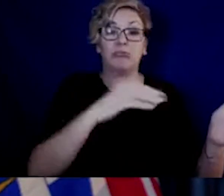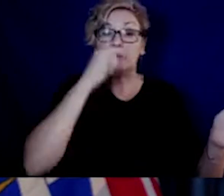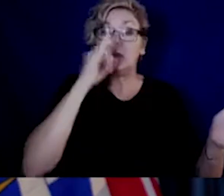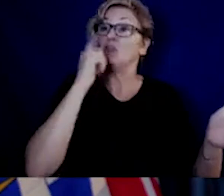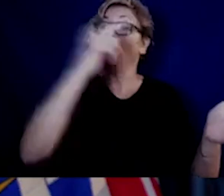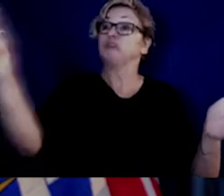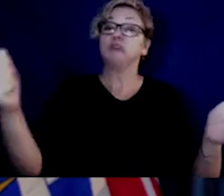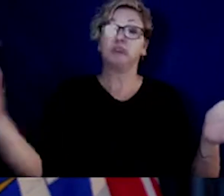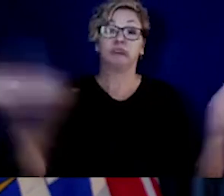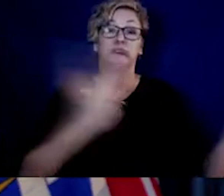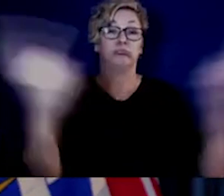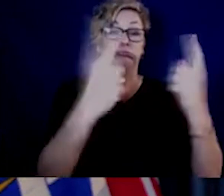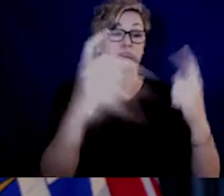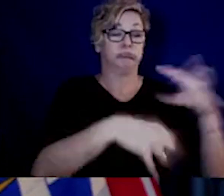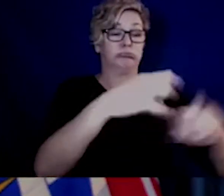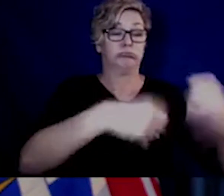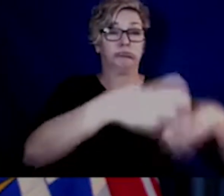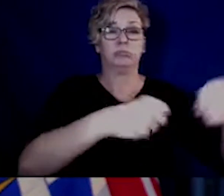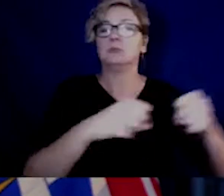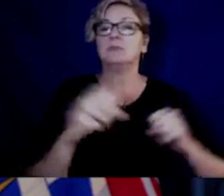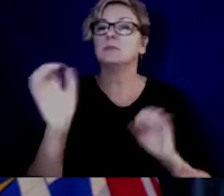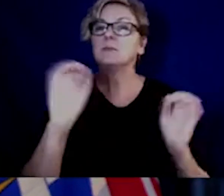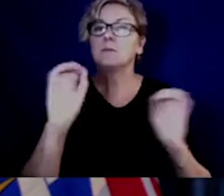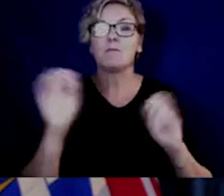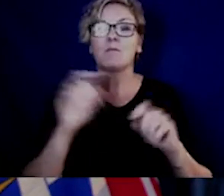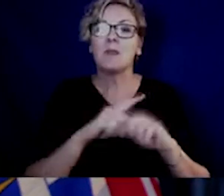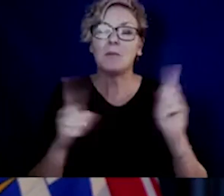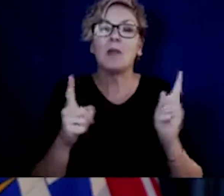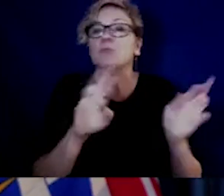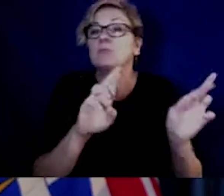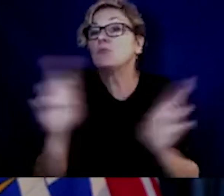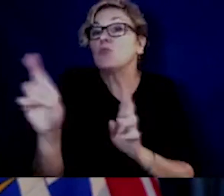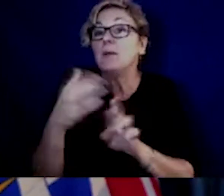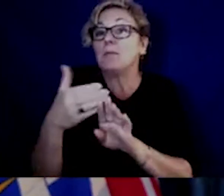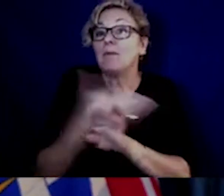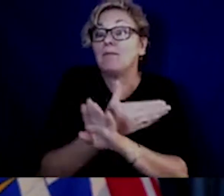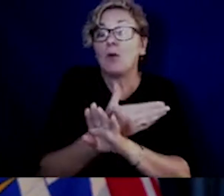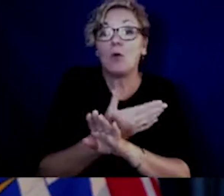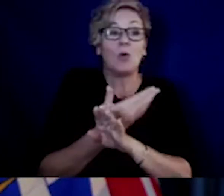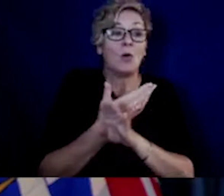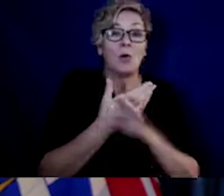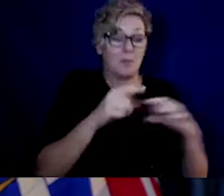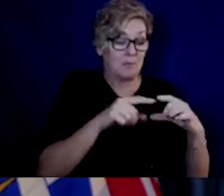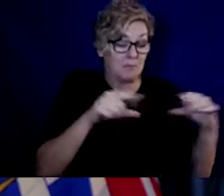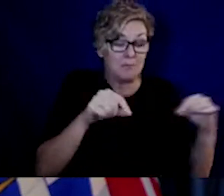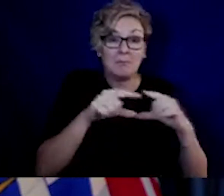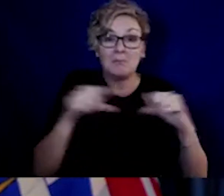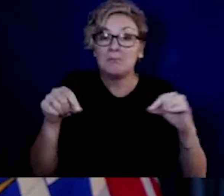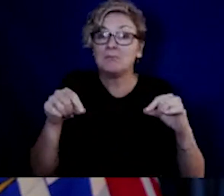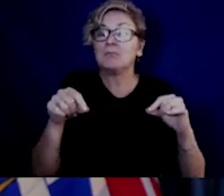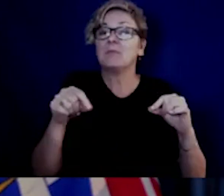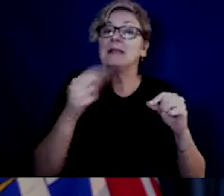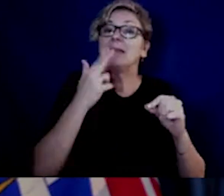bucket. So I think there's lots of things that we can do to keep those distances. It's making sure that we're keeping our distances. Outside